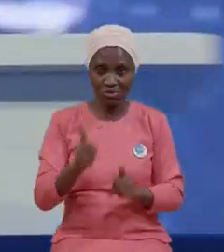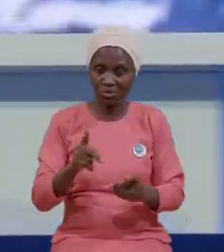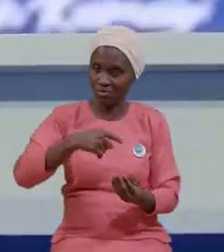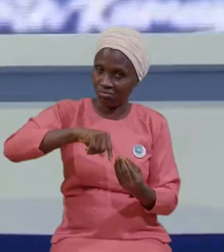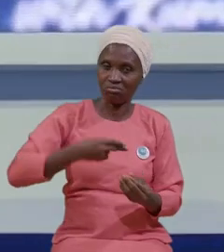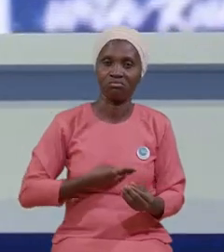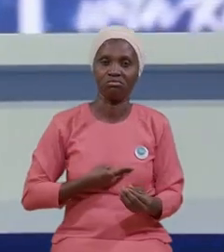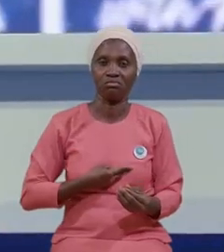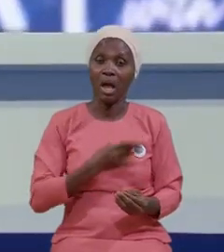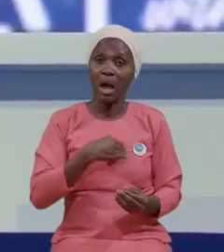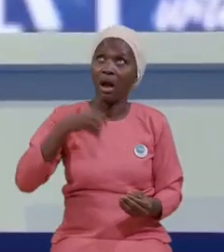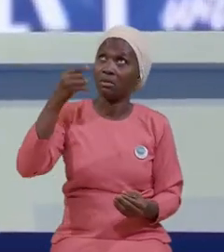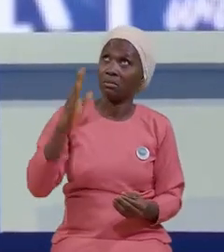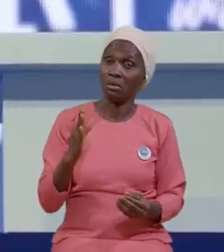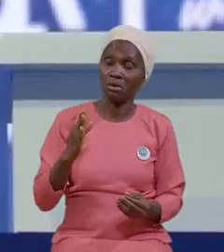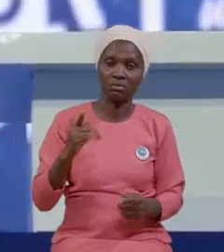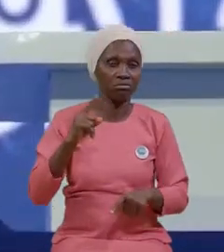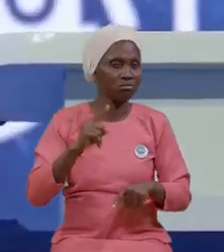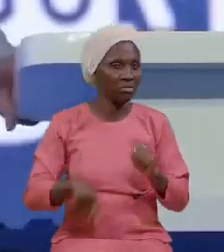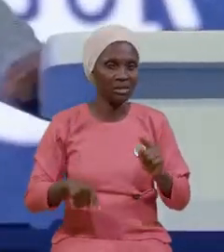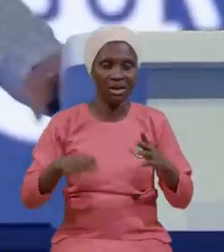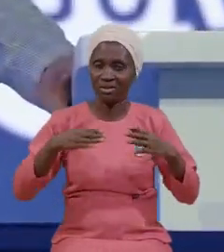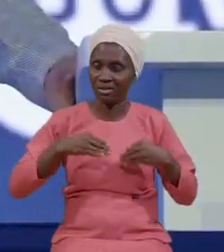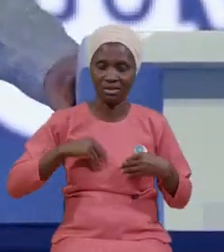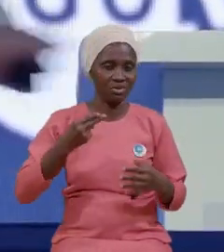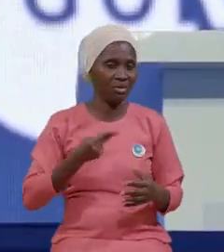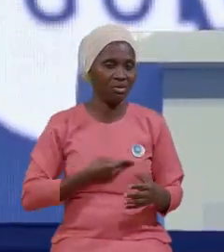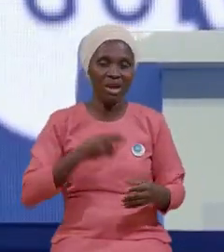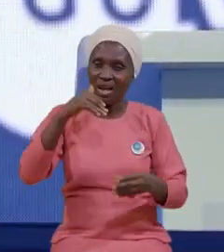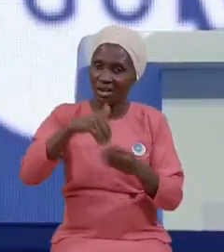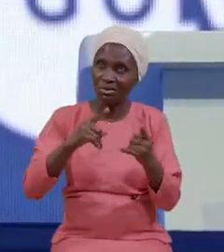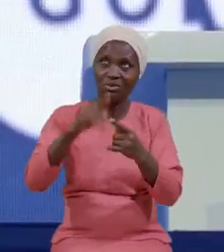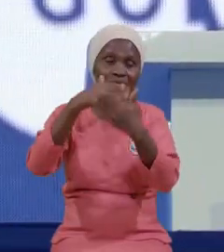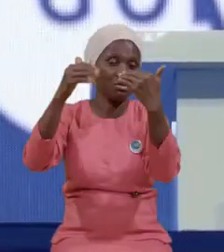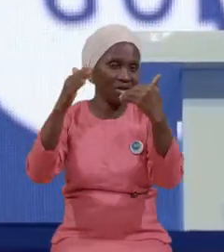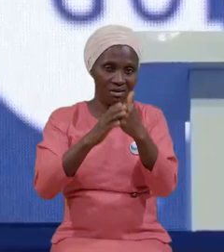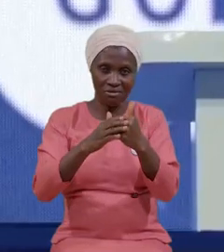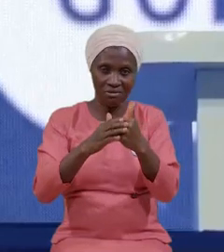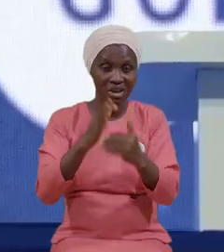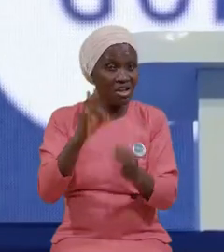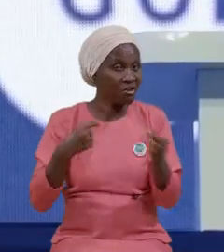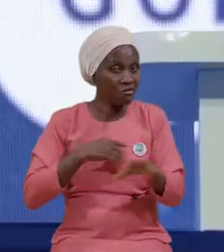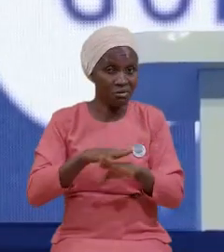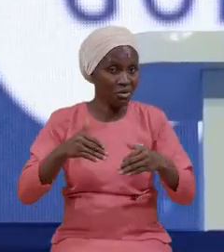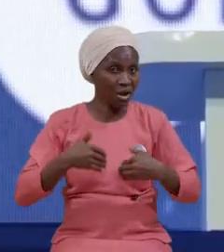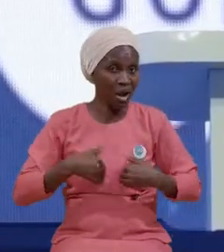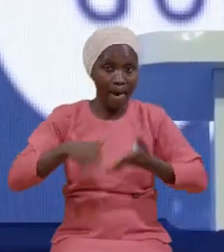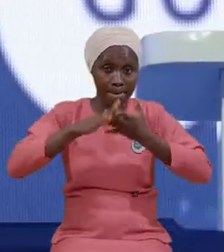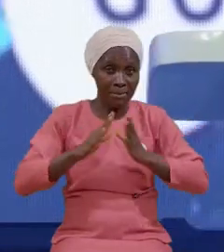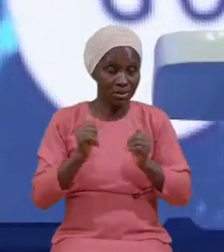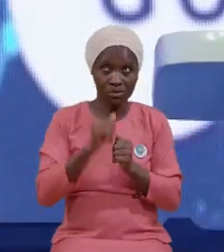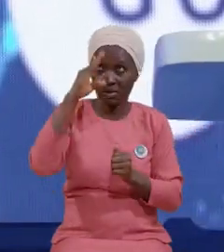And God cannot accept us into heaven if we don't have peace with Him.